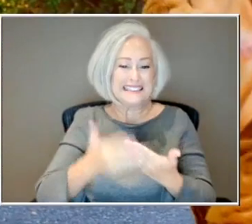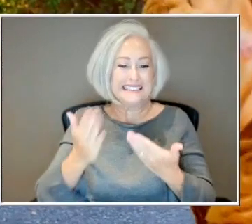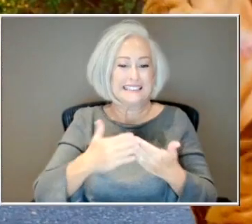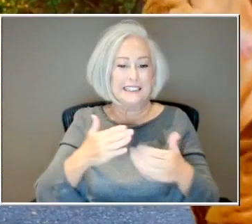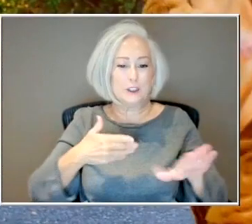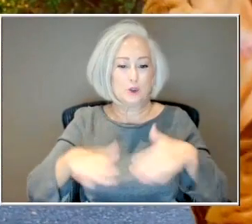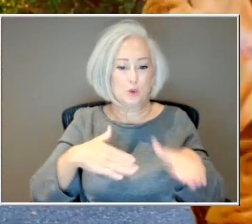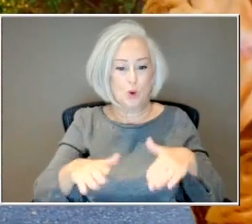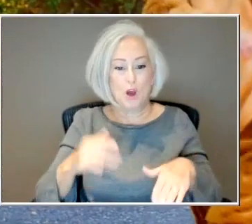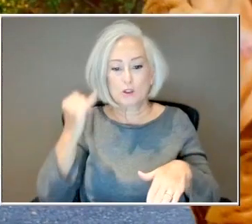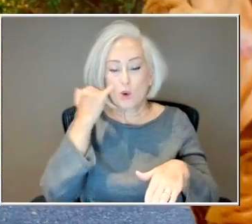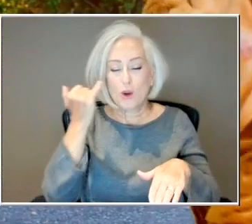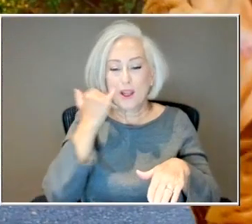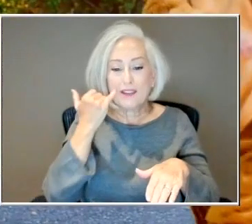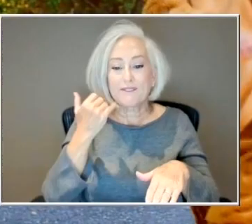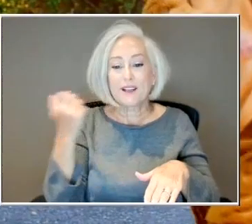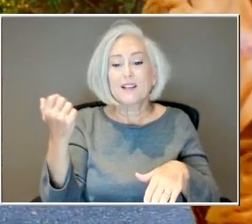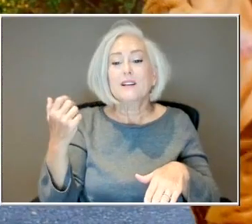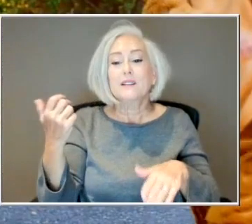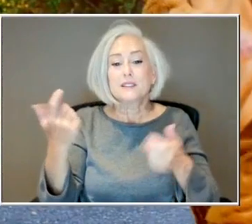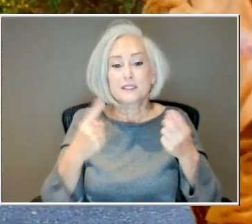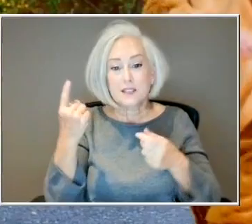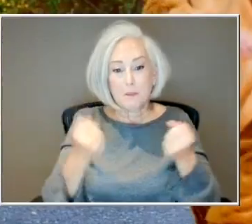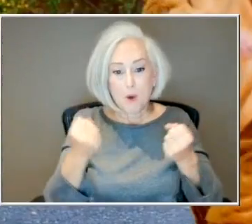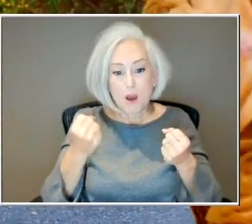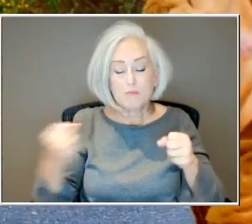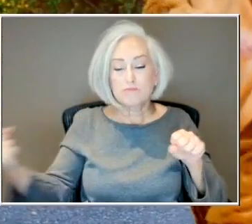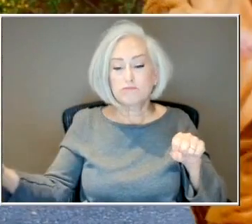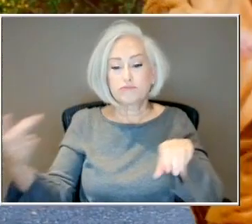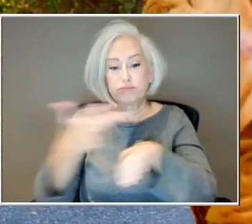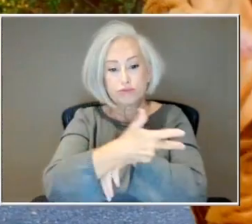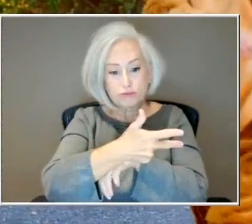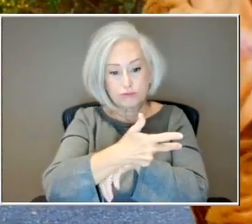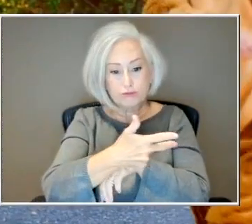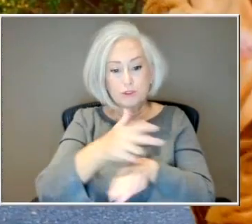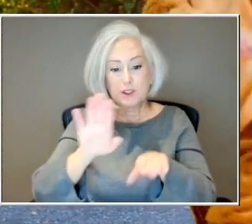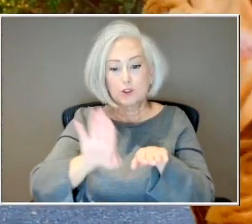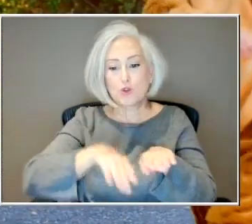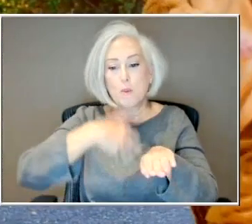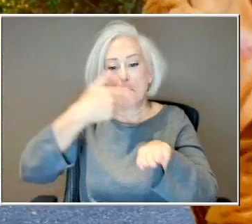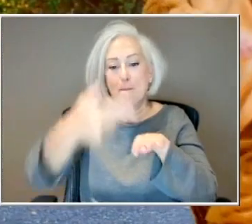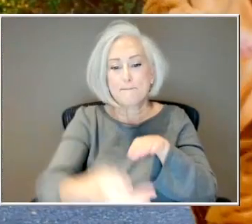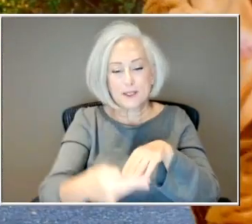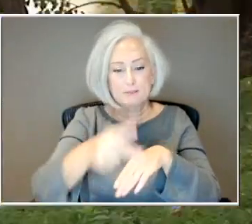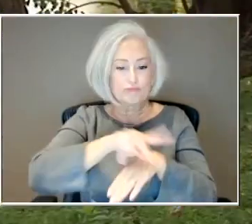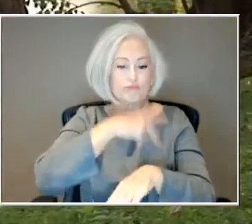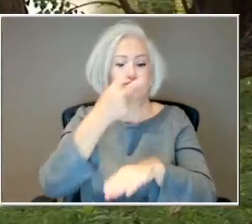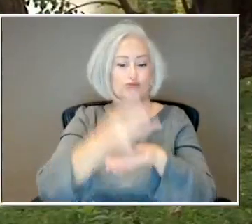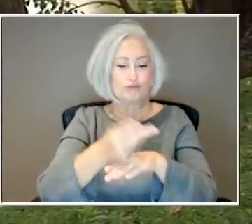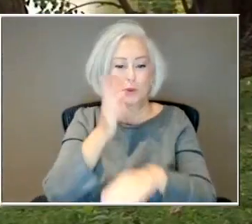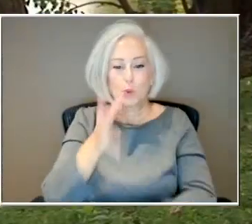right there or anything like that, she can hardly walk. Yeah, tripping hazard, big time. Yeah.